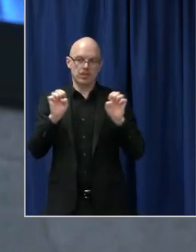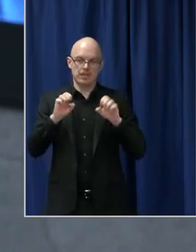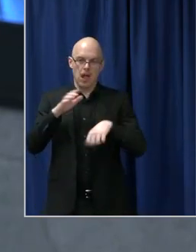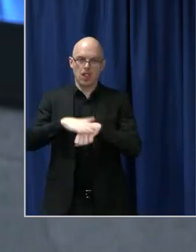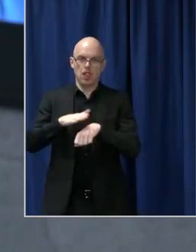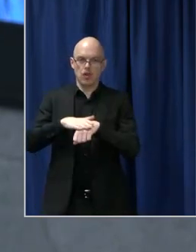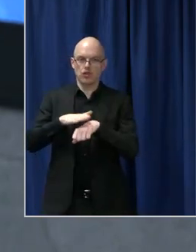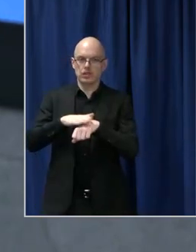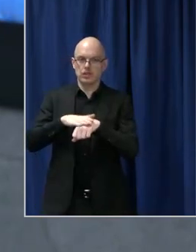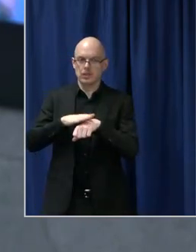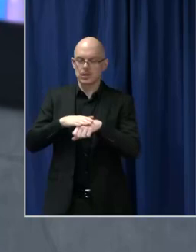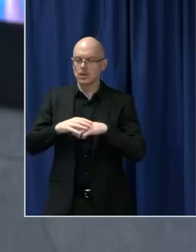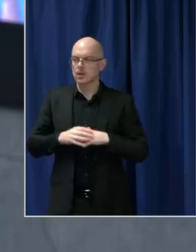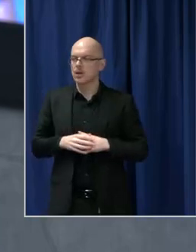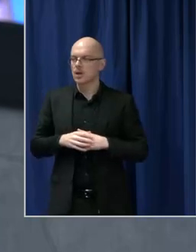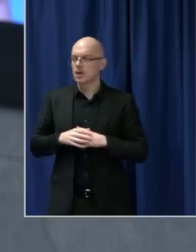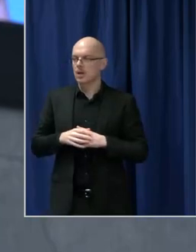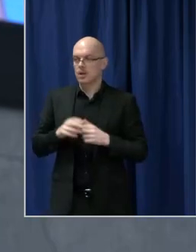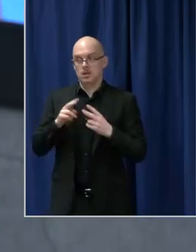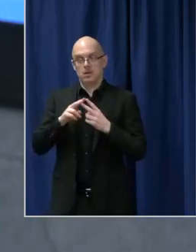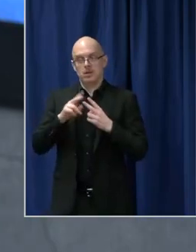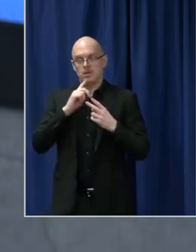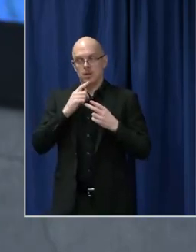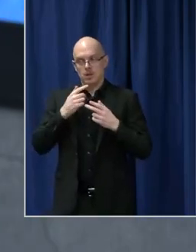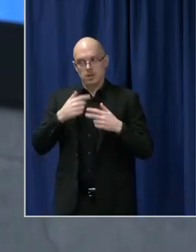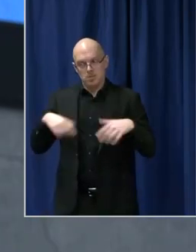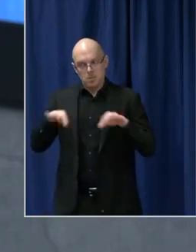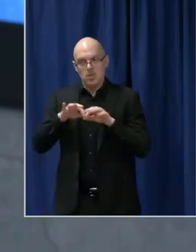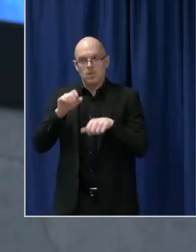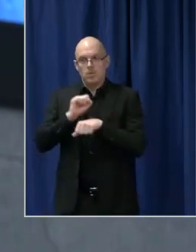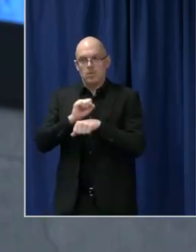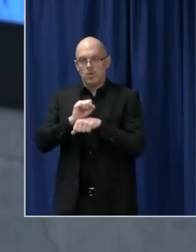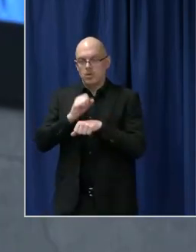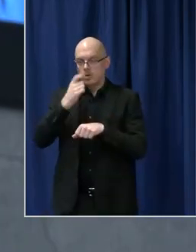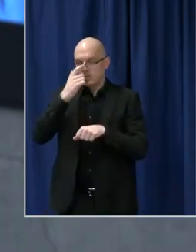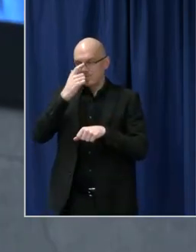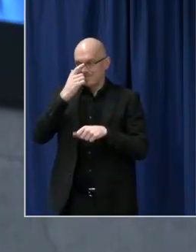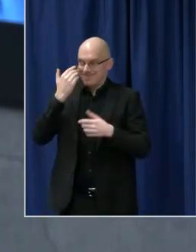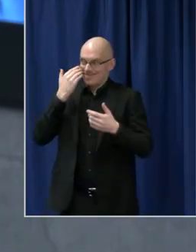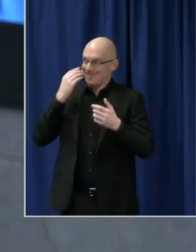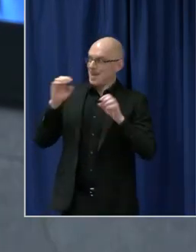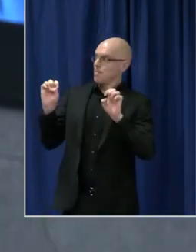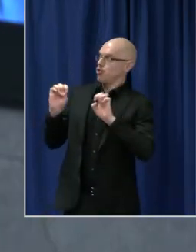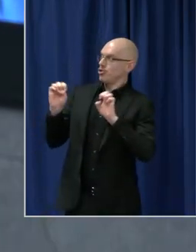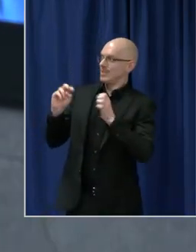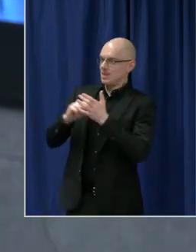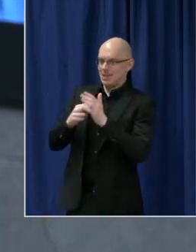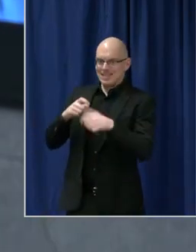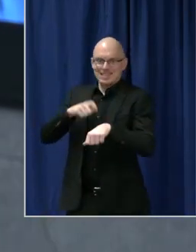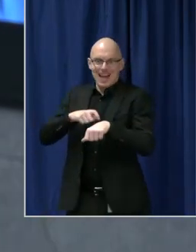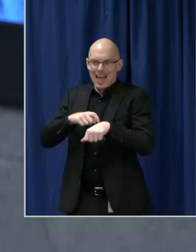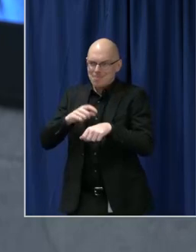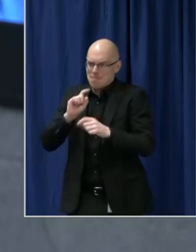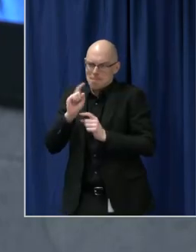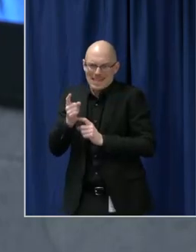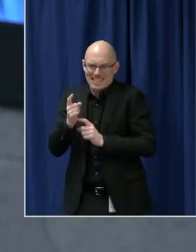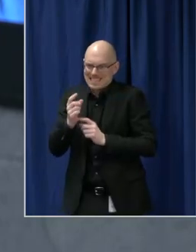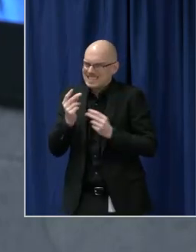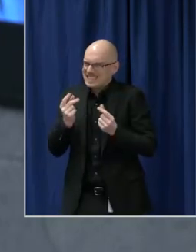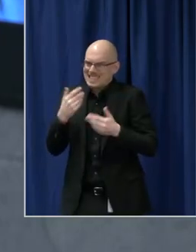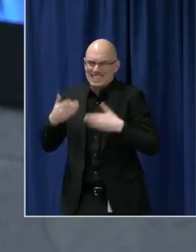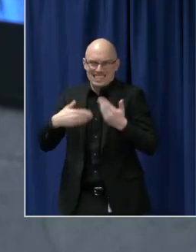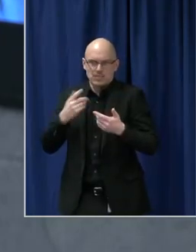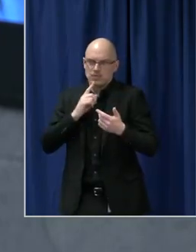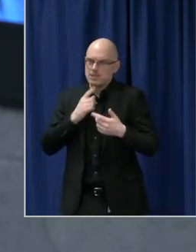And this is absolutely critical work. By definition, we're talking emergencies where time, minutes, moments are of